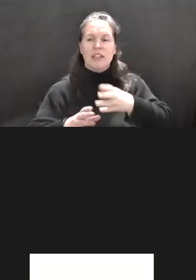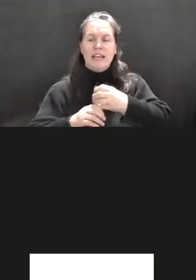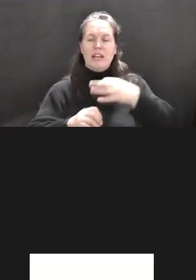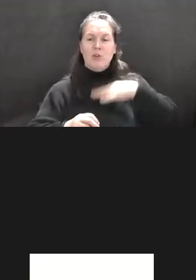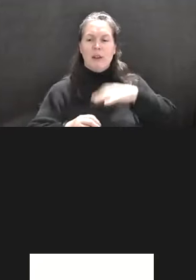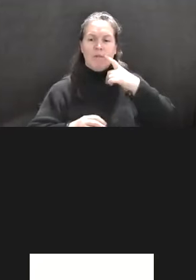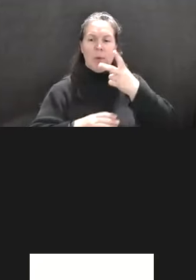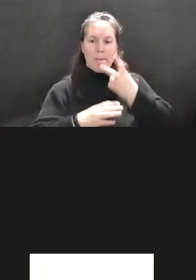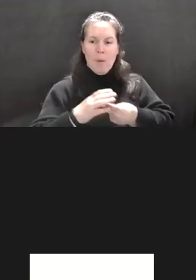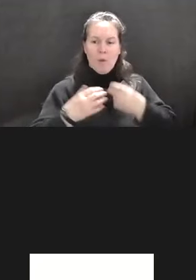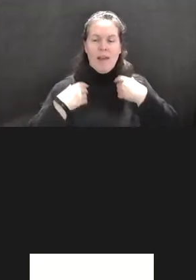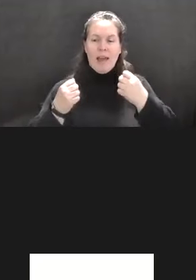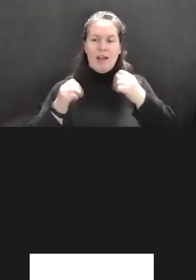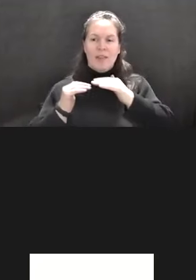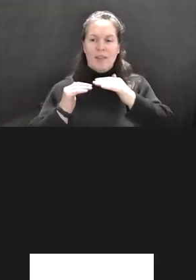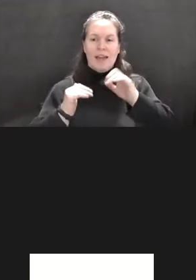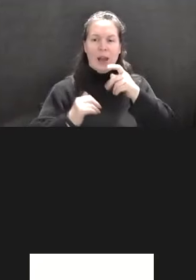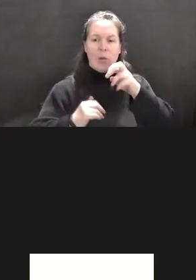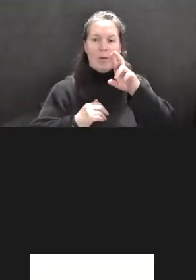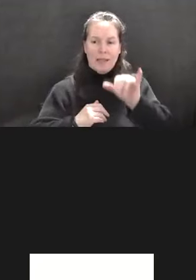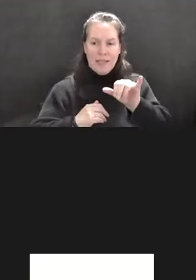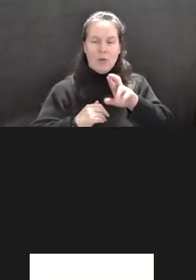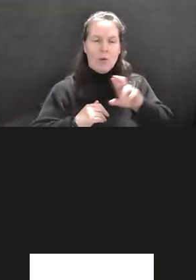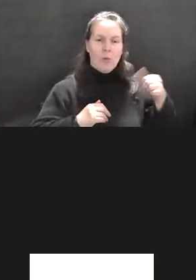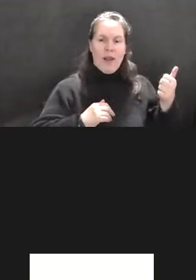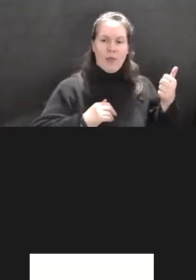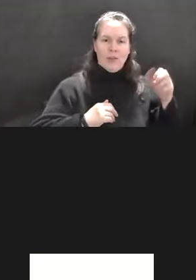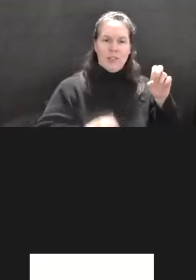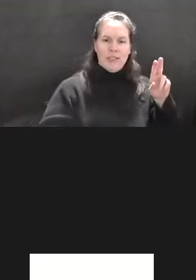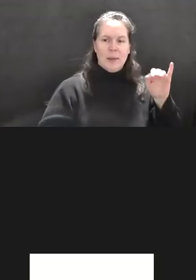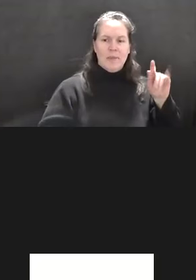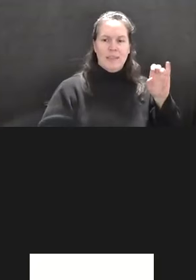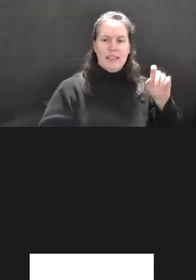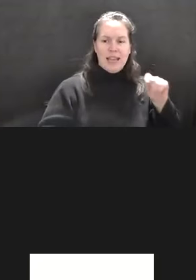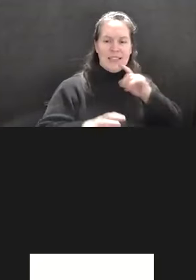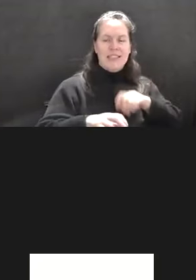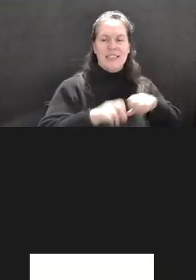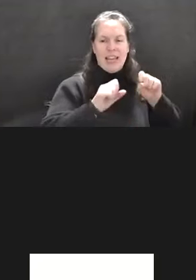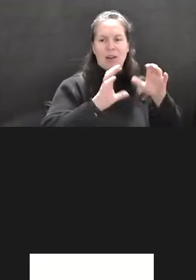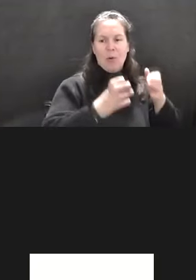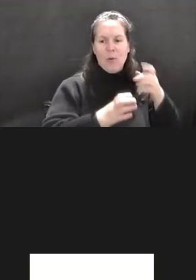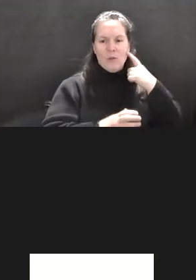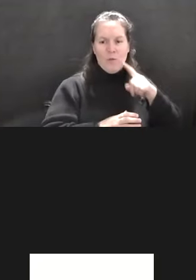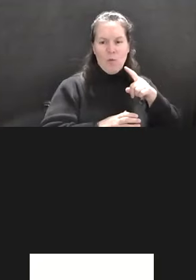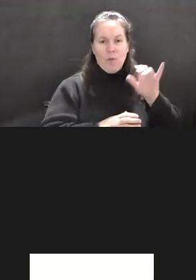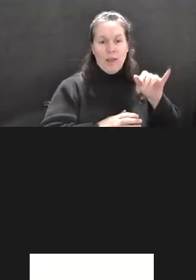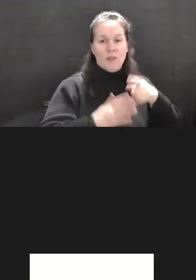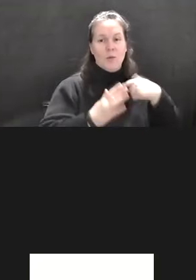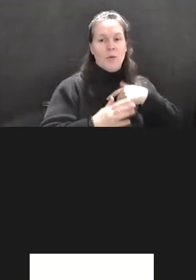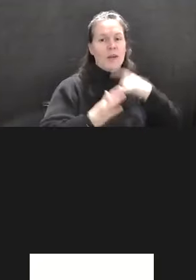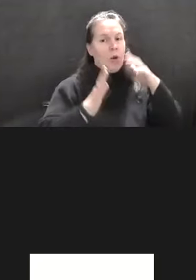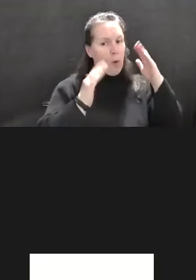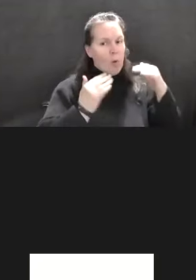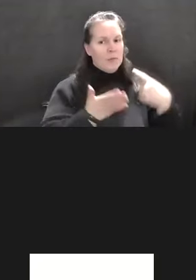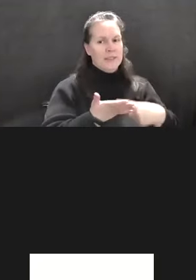health equity and whatever other subject they were taking a course on, but that's, you know, certainly what we hope to discuss